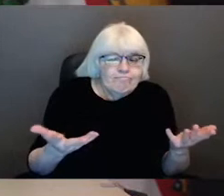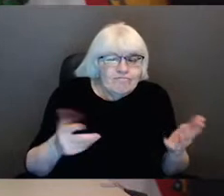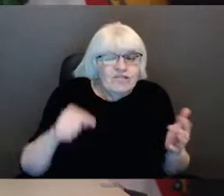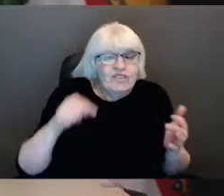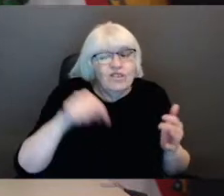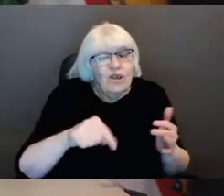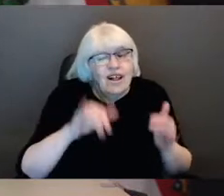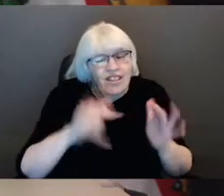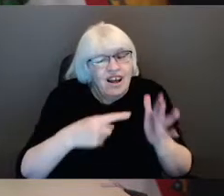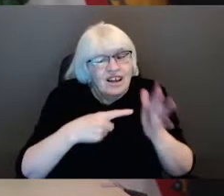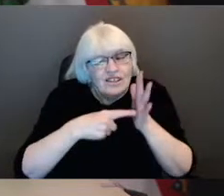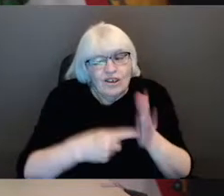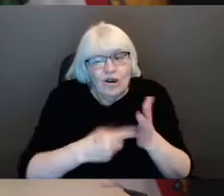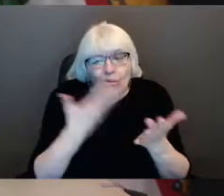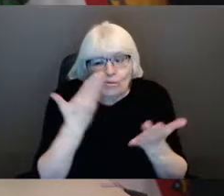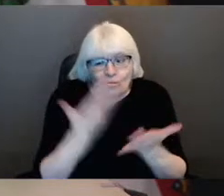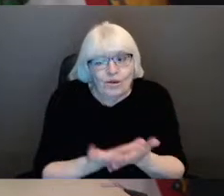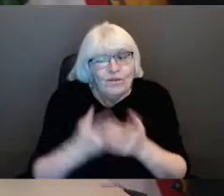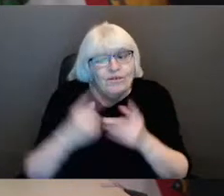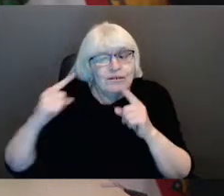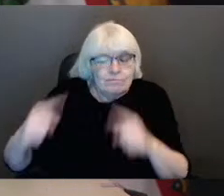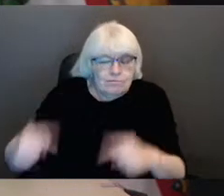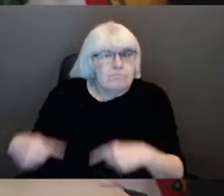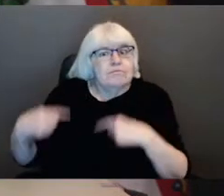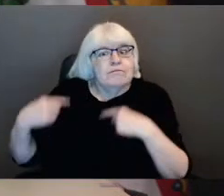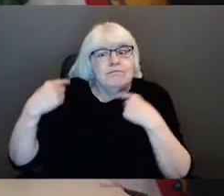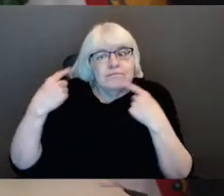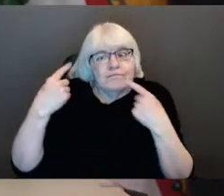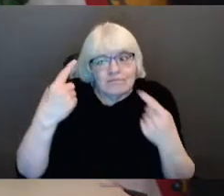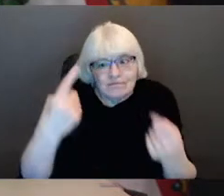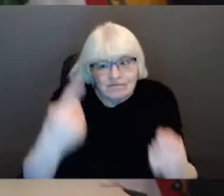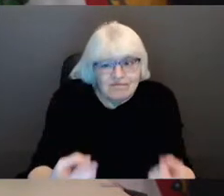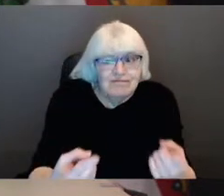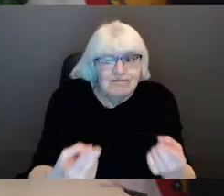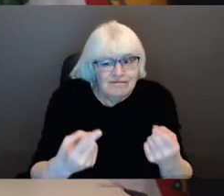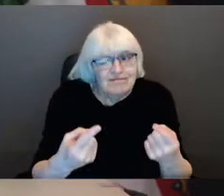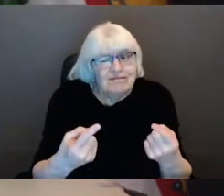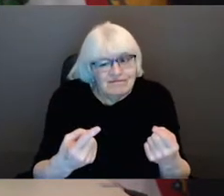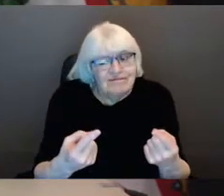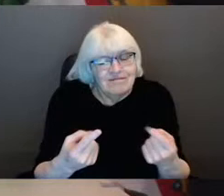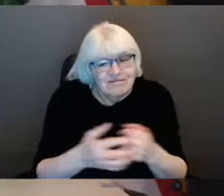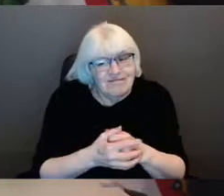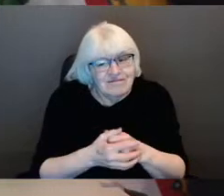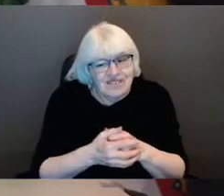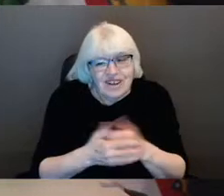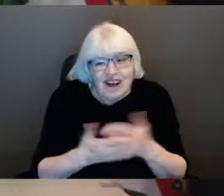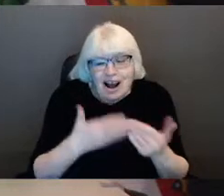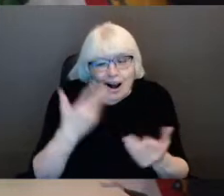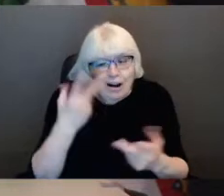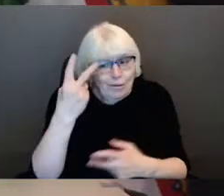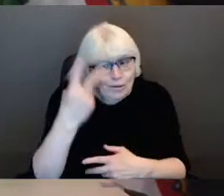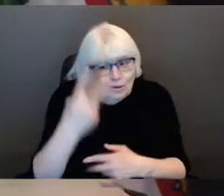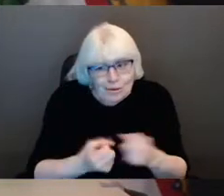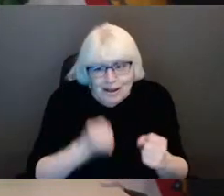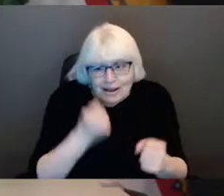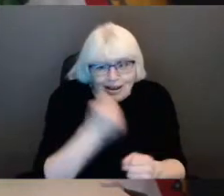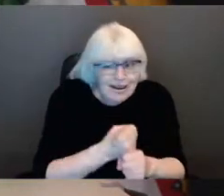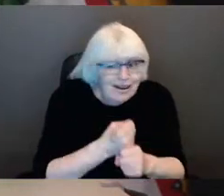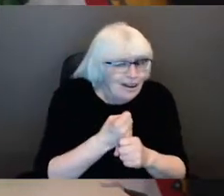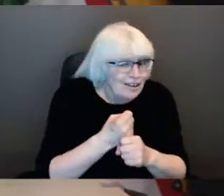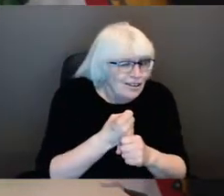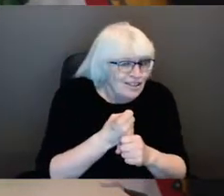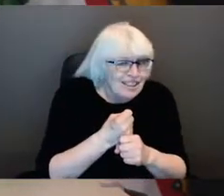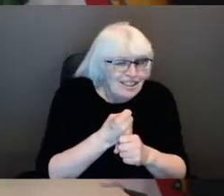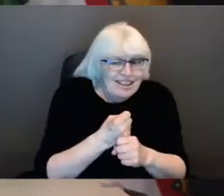on. And as I have been saying that, we've been doing this for almost 2 years. This is not how we live. Nobody